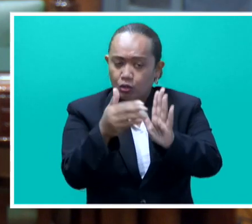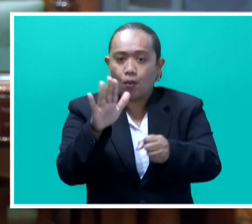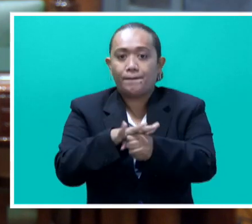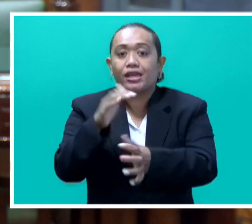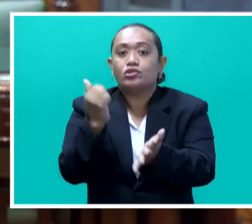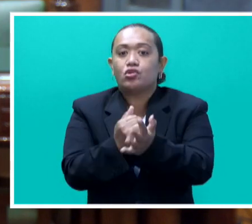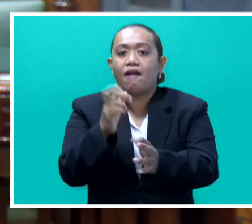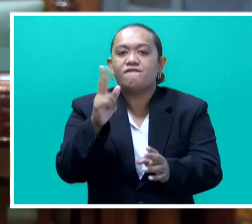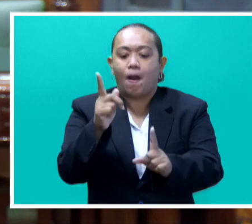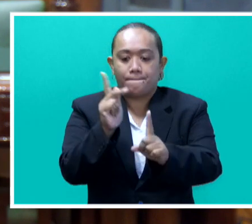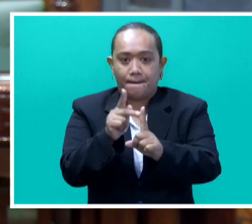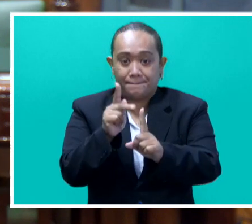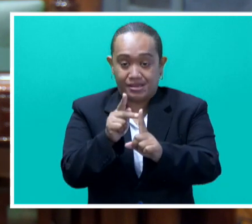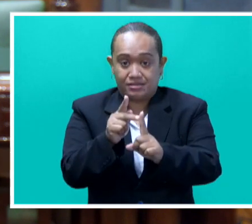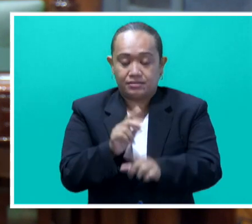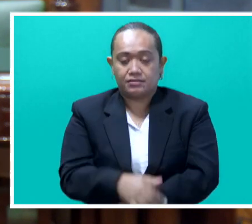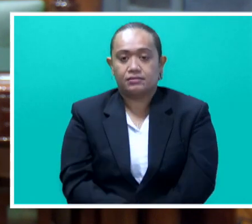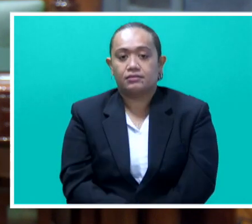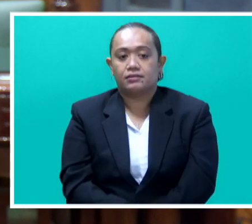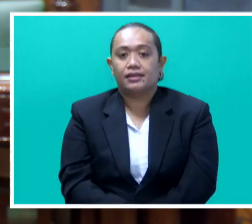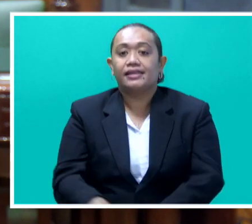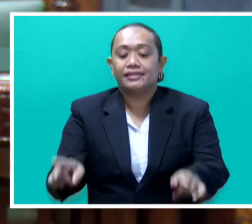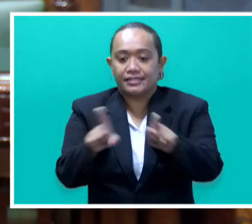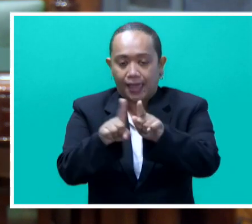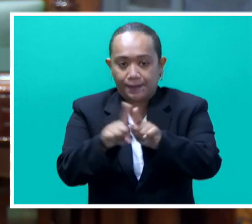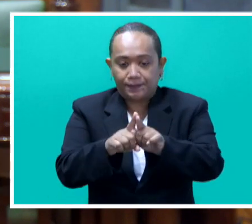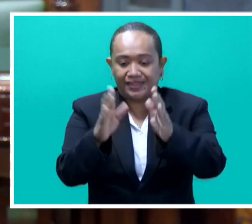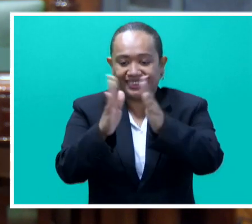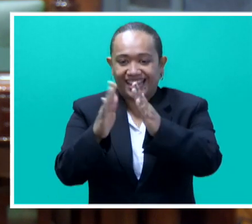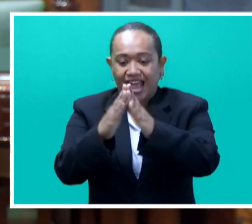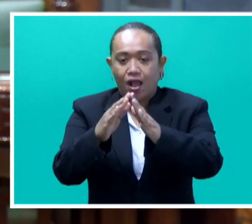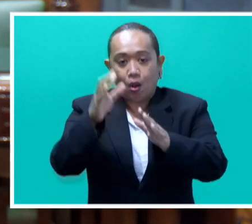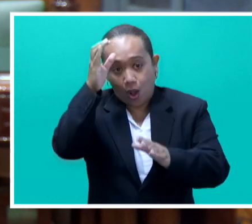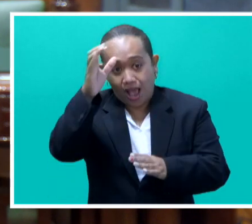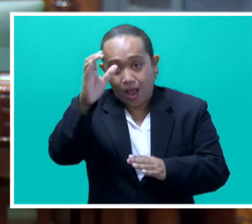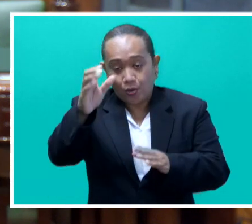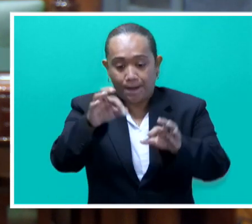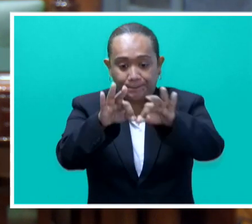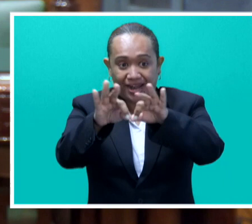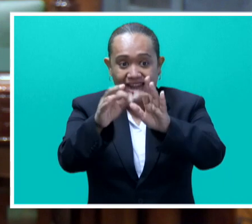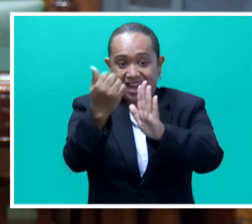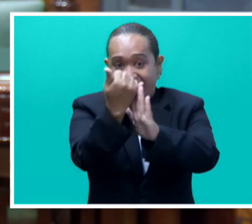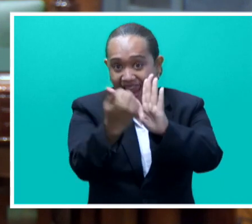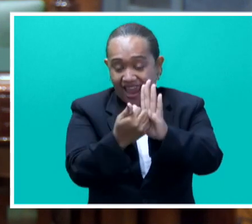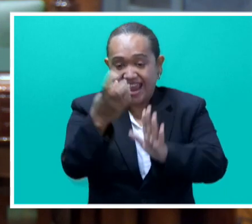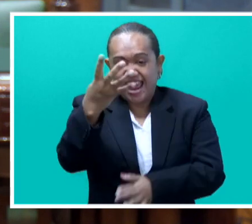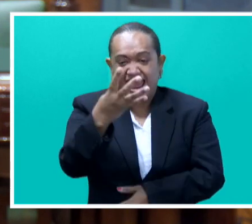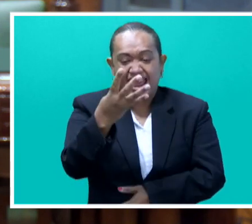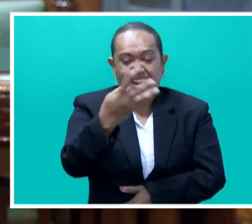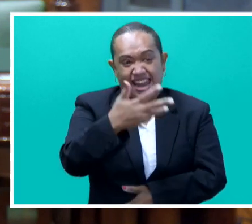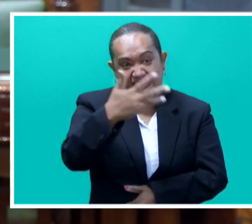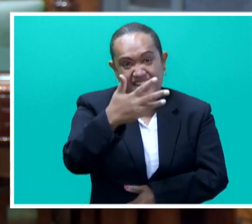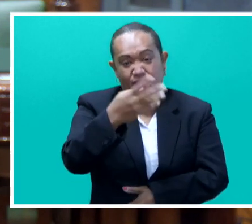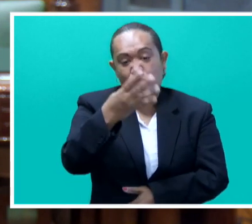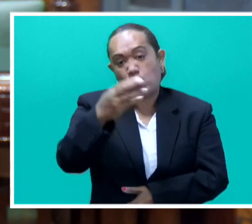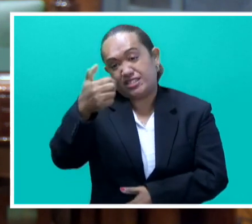purpose. Both the Town and Country Planning Act of 1946 and Subdivision Act of 1937 are